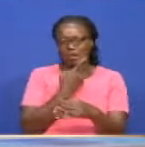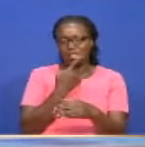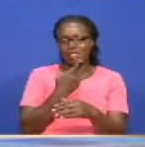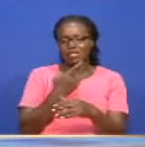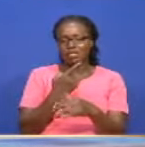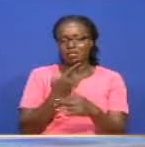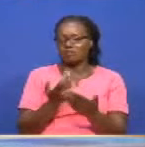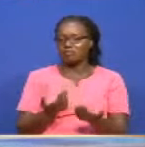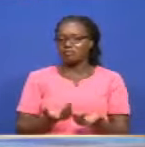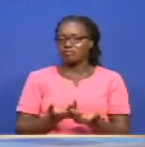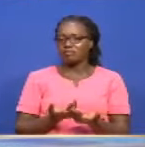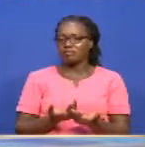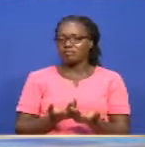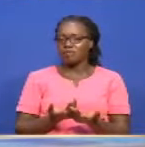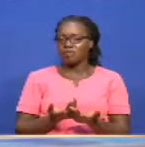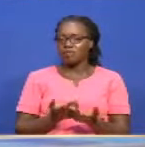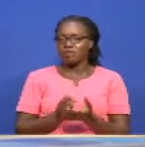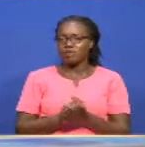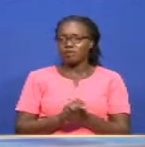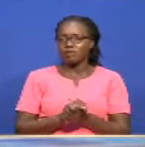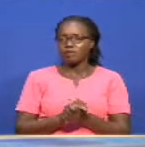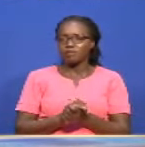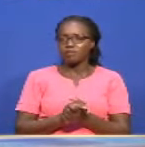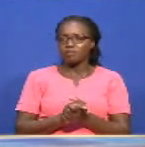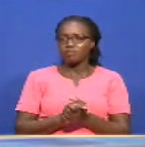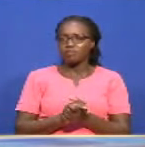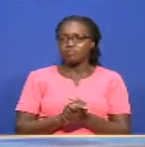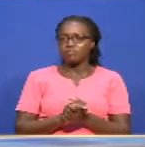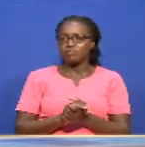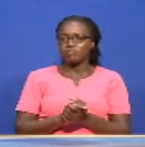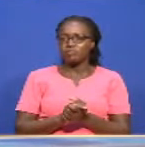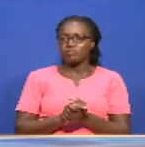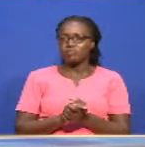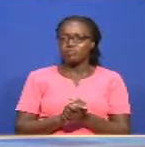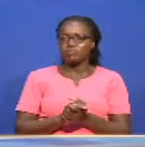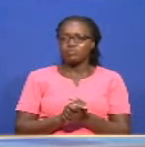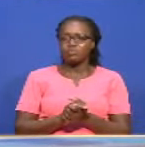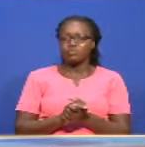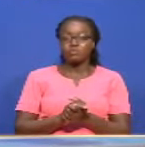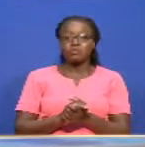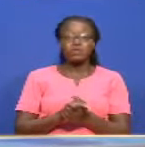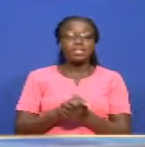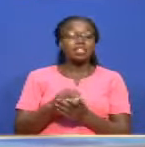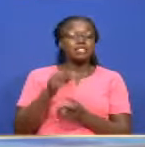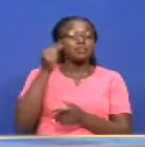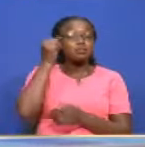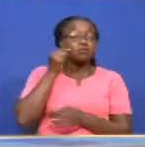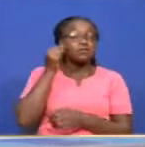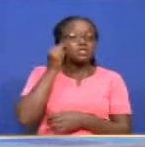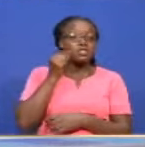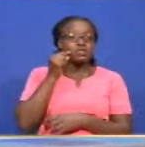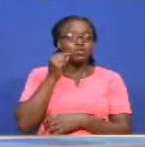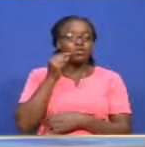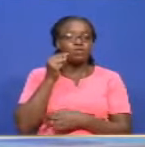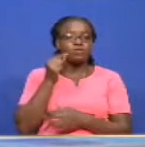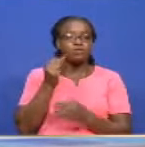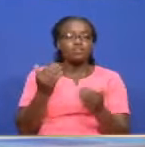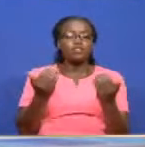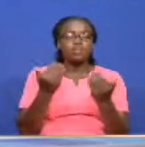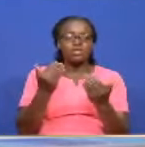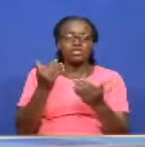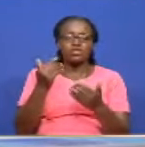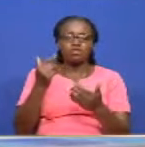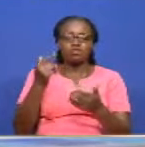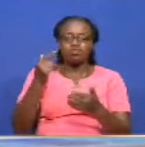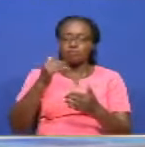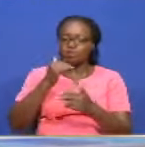was watching Family Matters. Right at Maseno, you're saying you're watching Channel 1 Weekend and, of